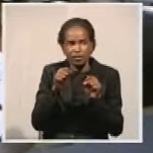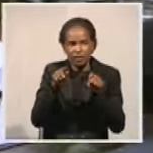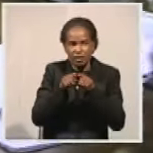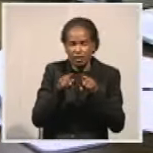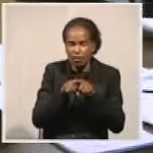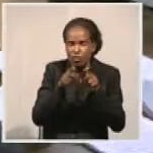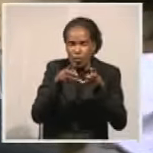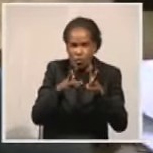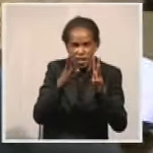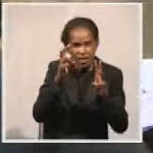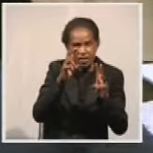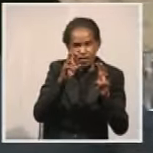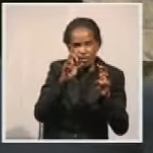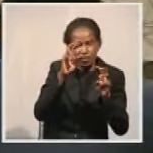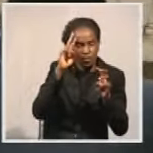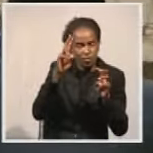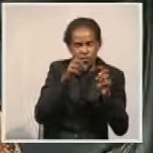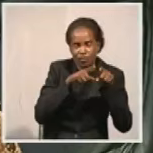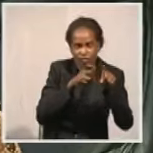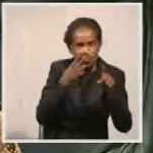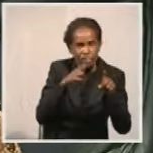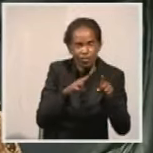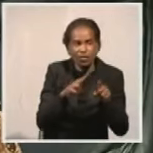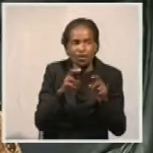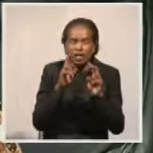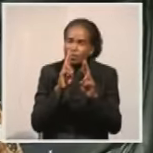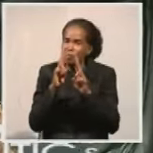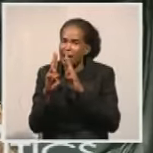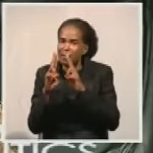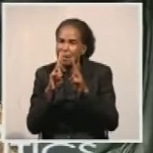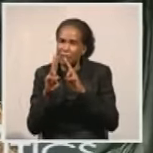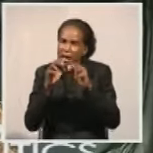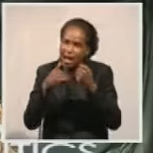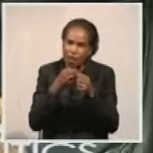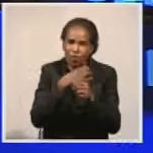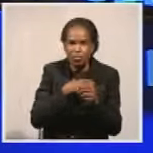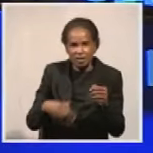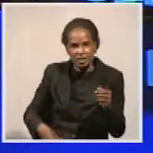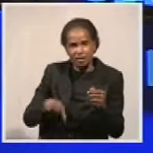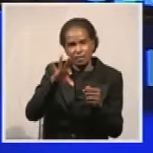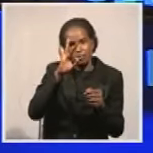So that negotiation took some time,